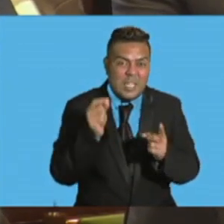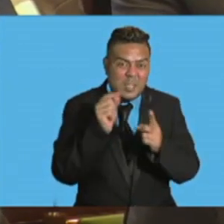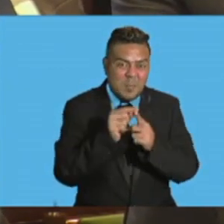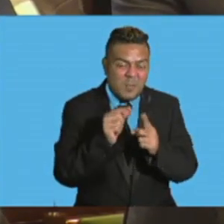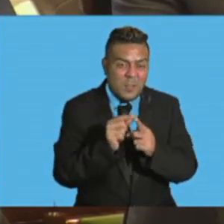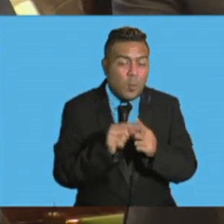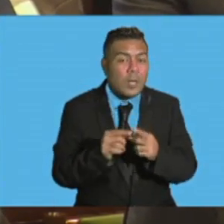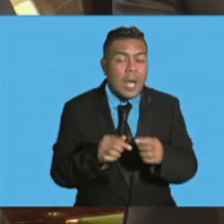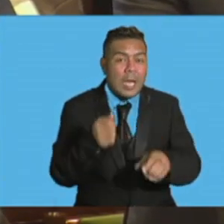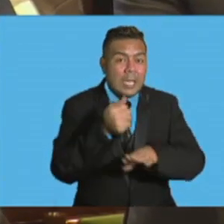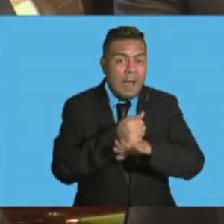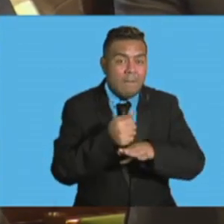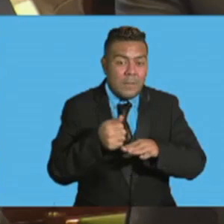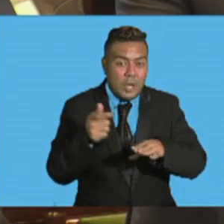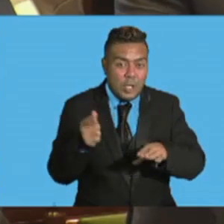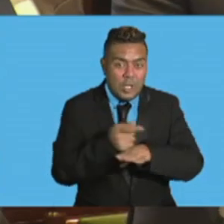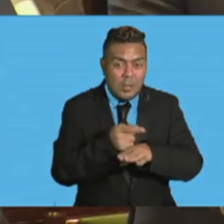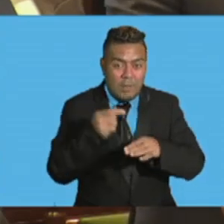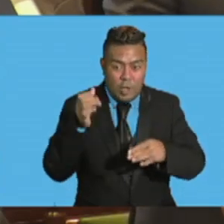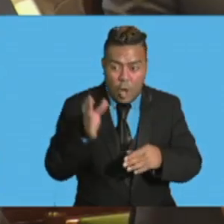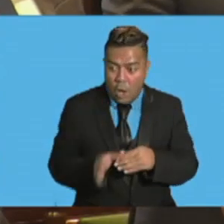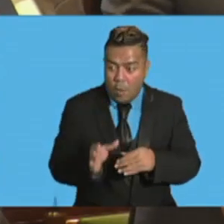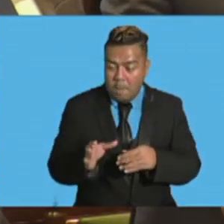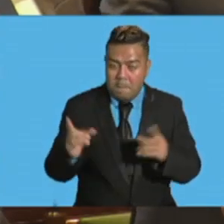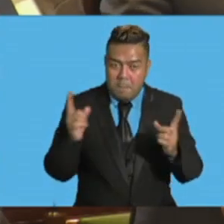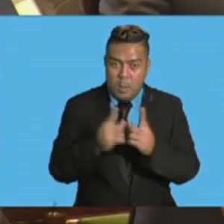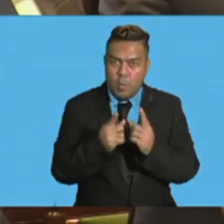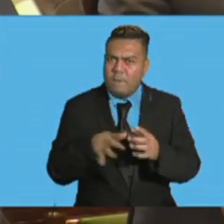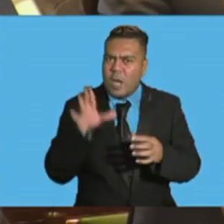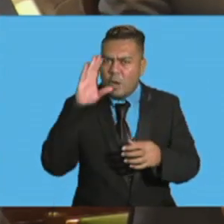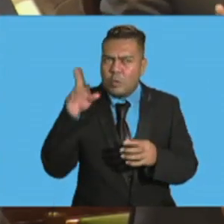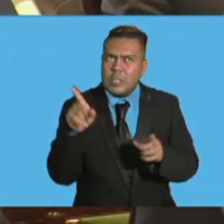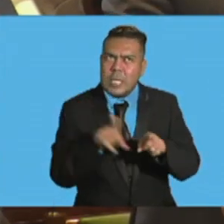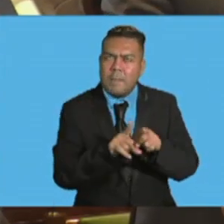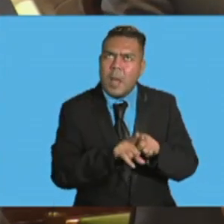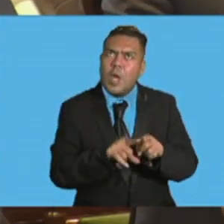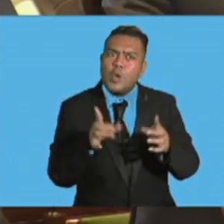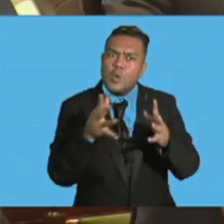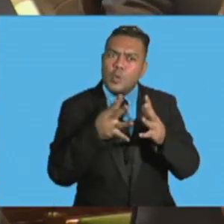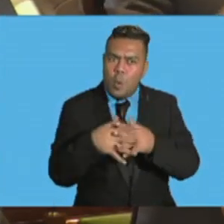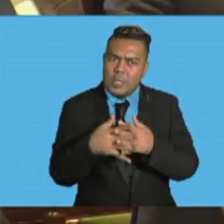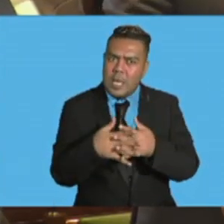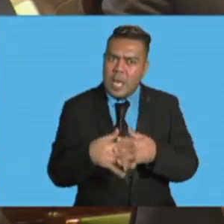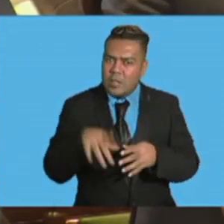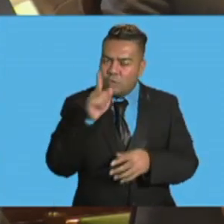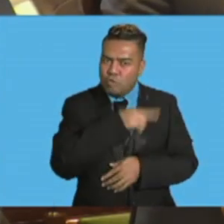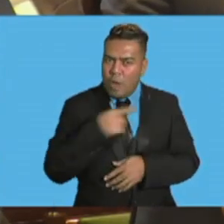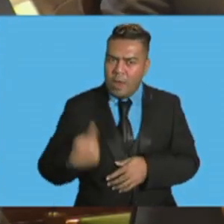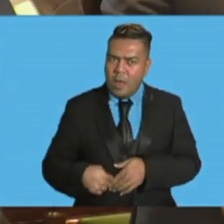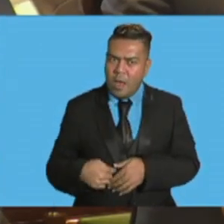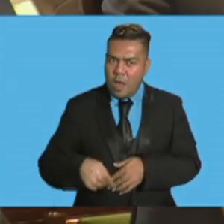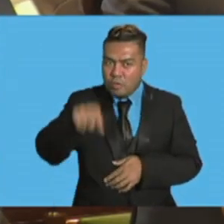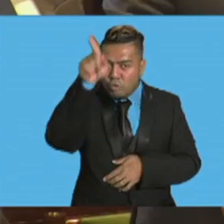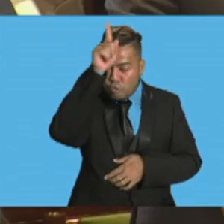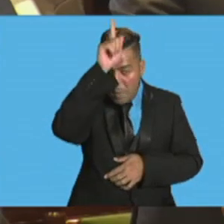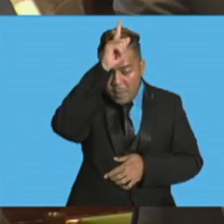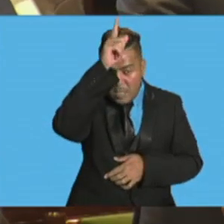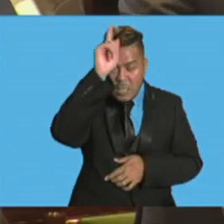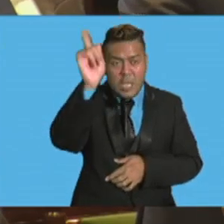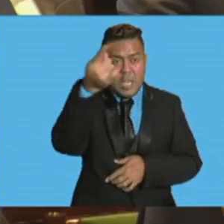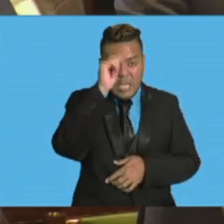Governors Roundtable where you had countries like USA, China, Germany,